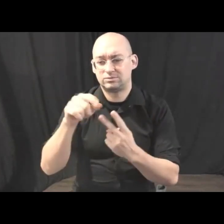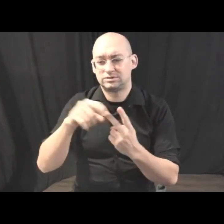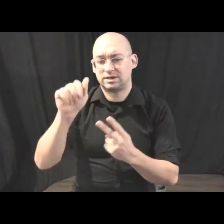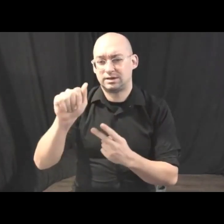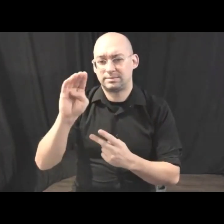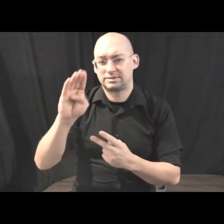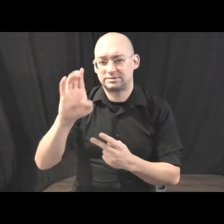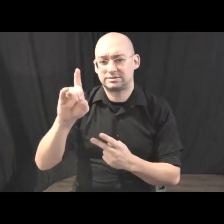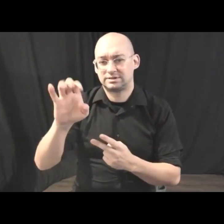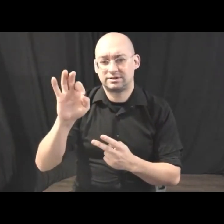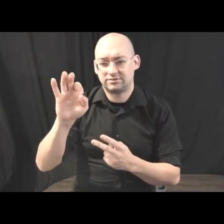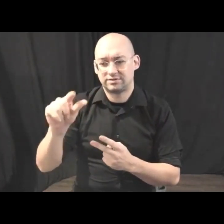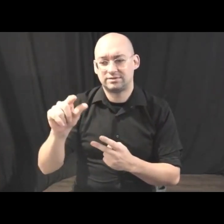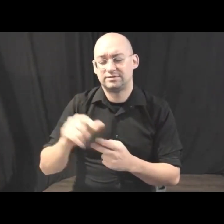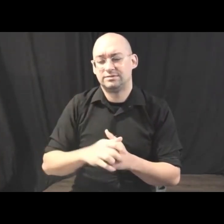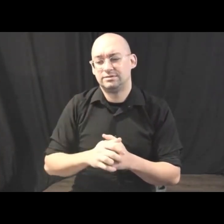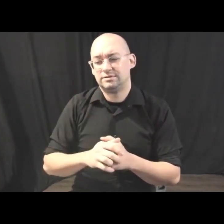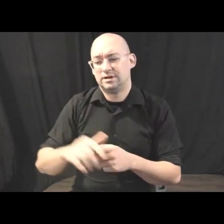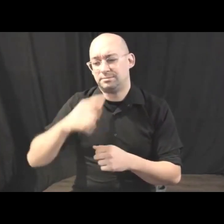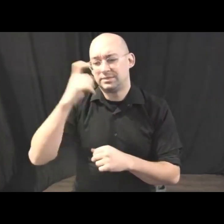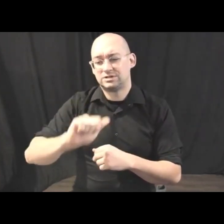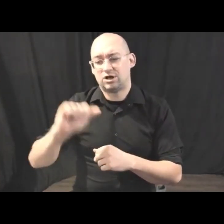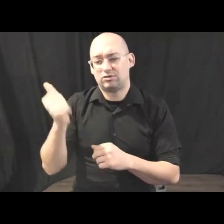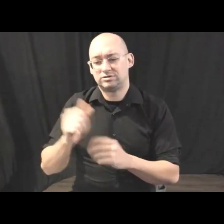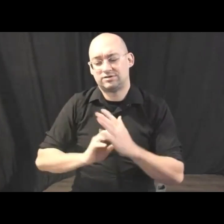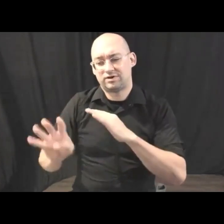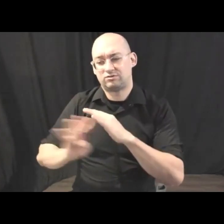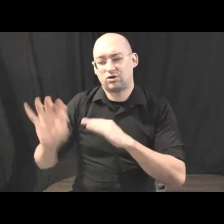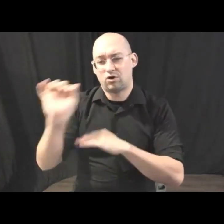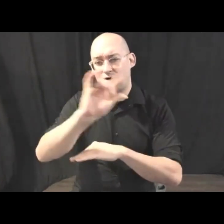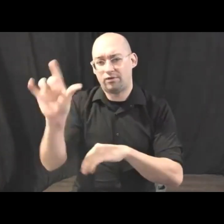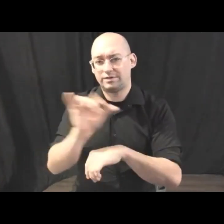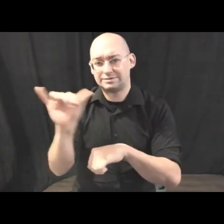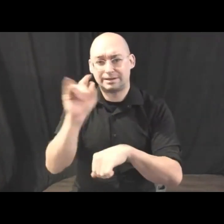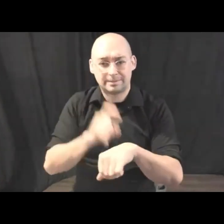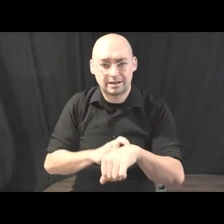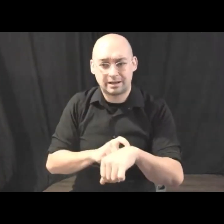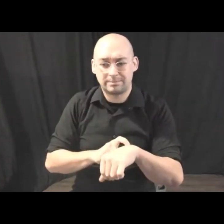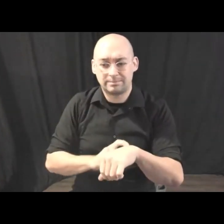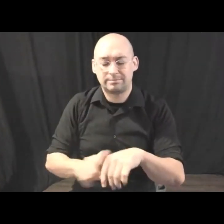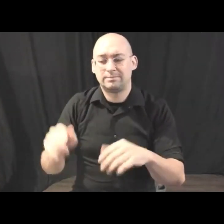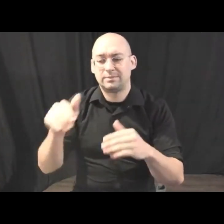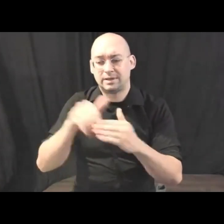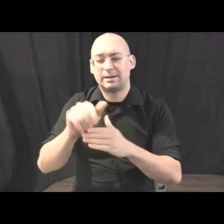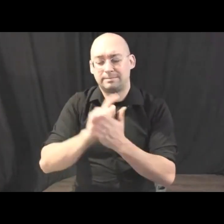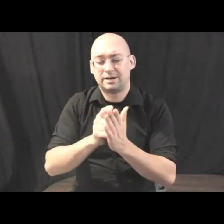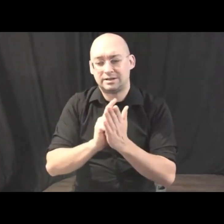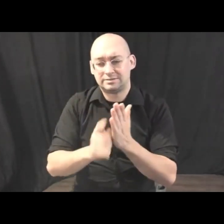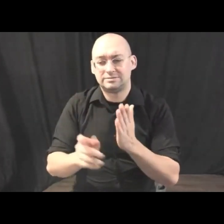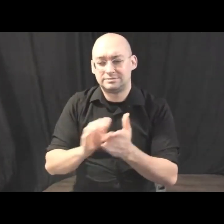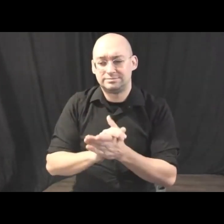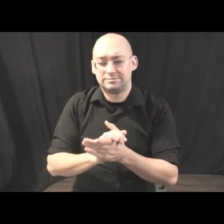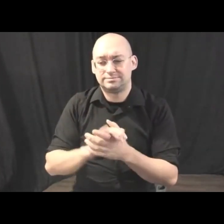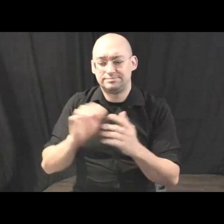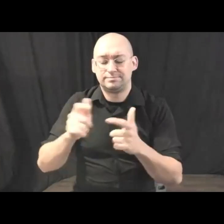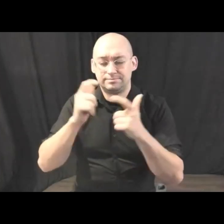F, because others were evacuating all together at the same time and within minutes, right? The need was so significant and